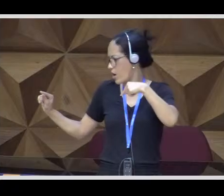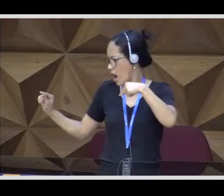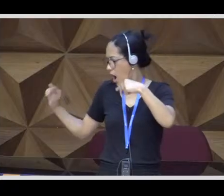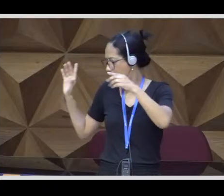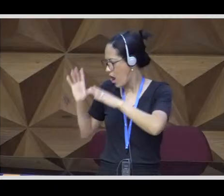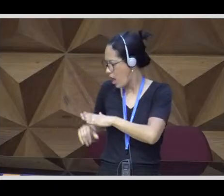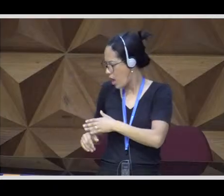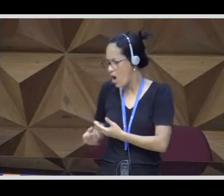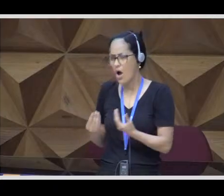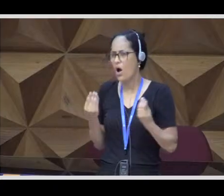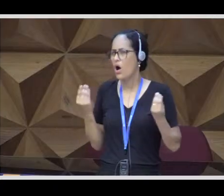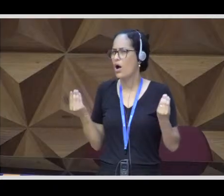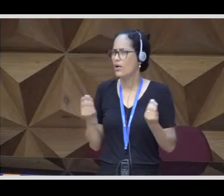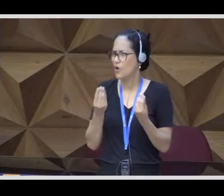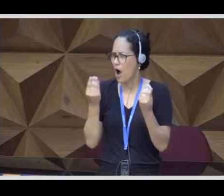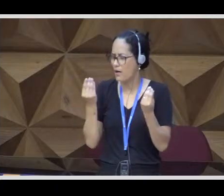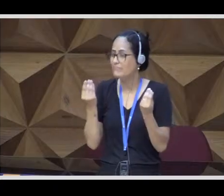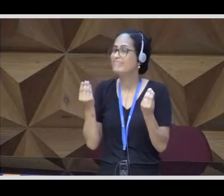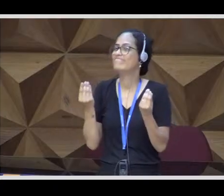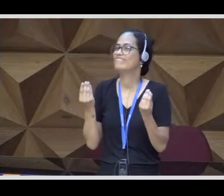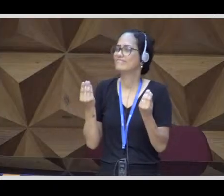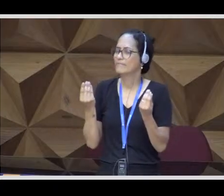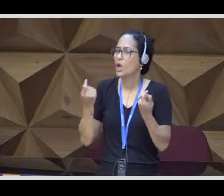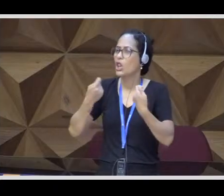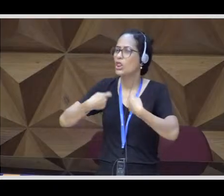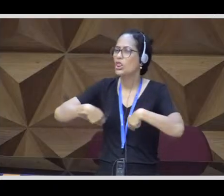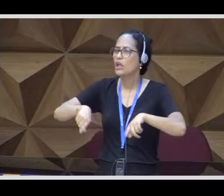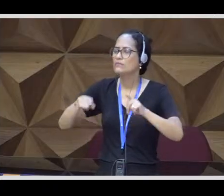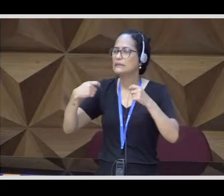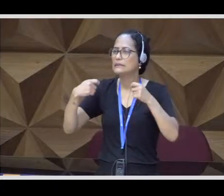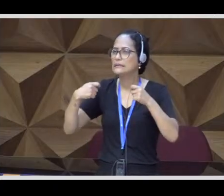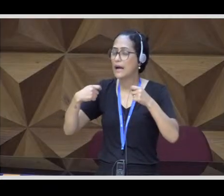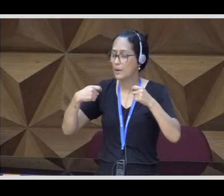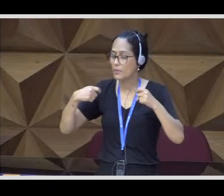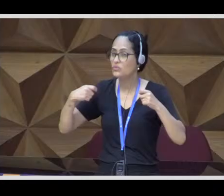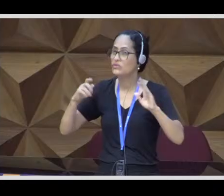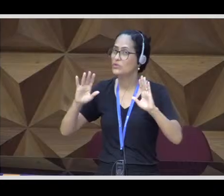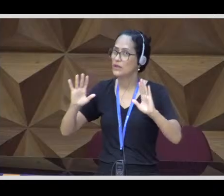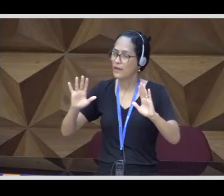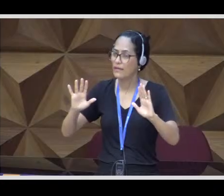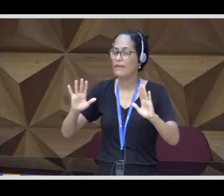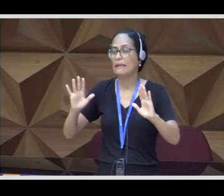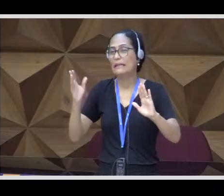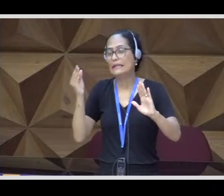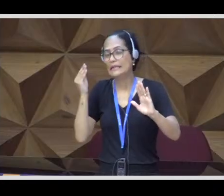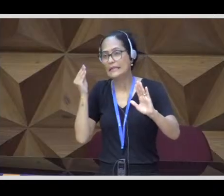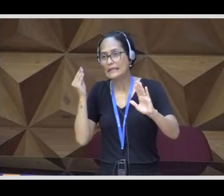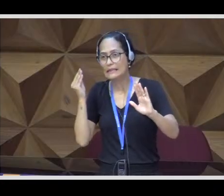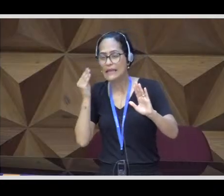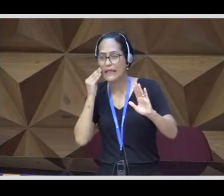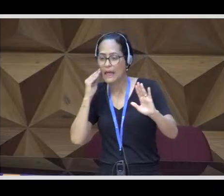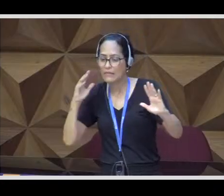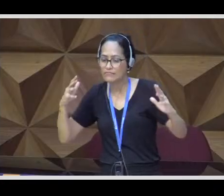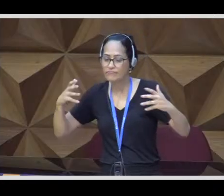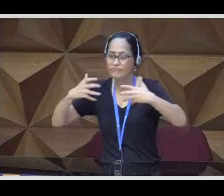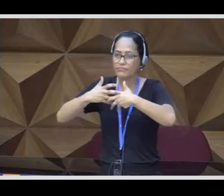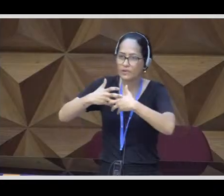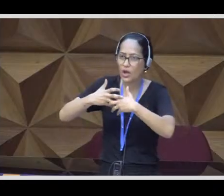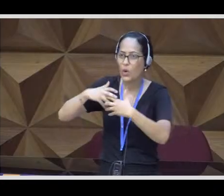you need from the real world to make you feel comfortable about being cut off from it in a virtual